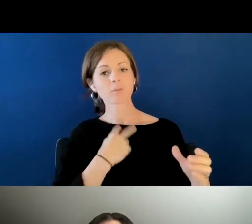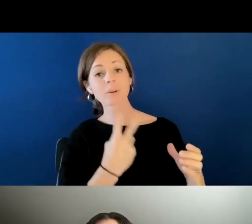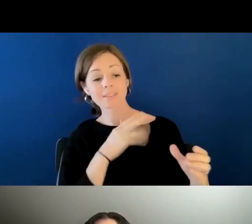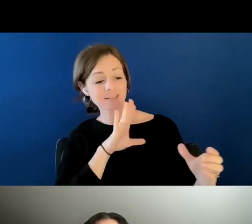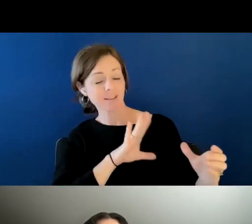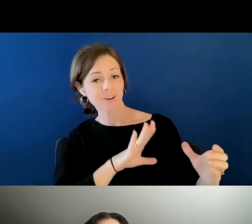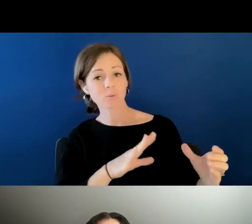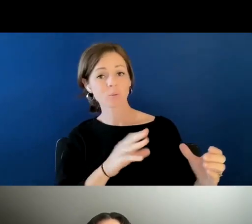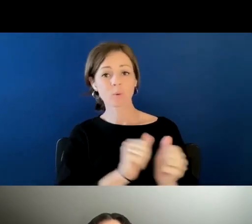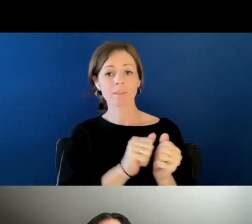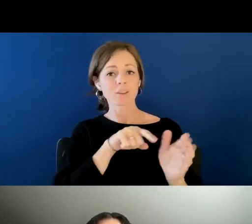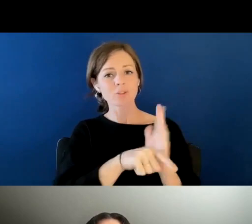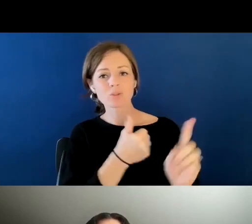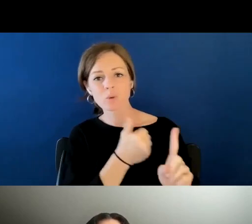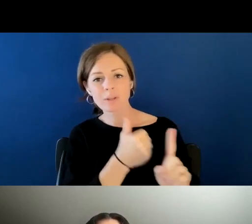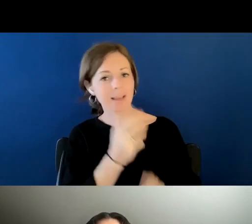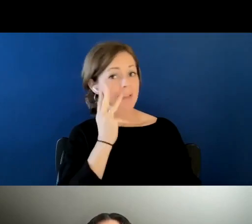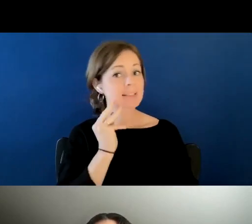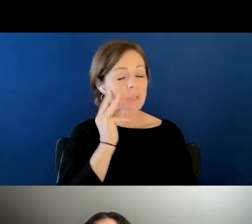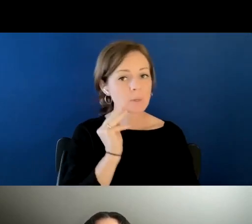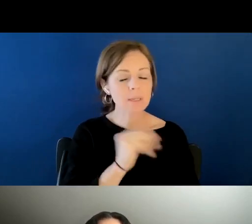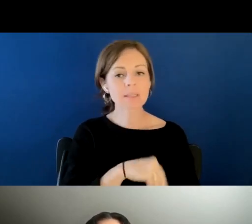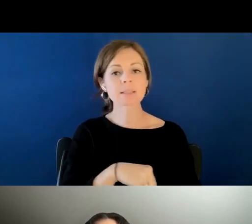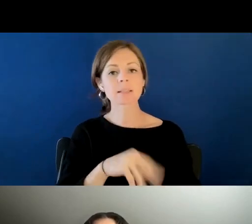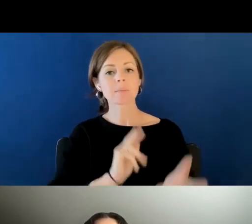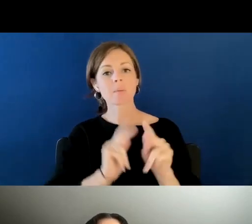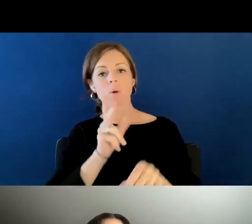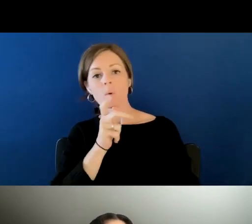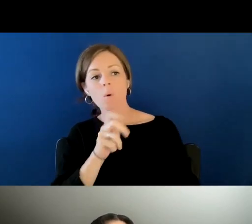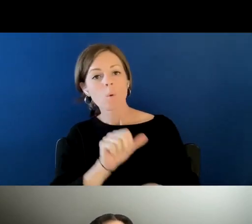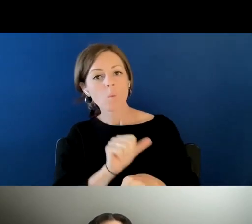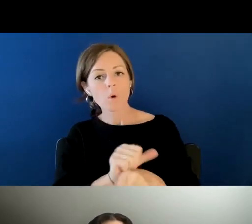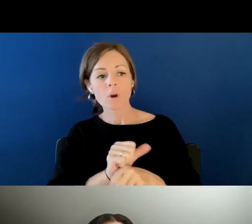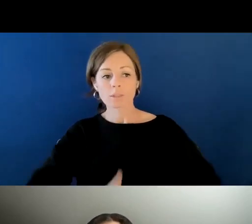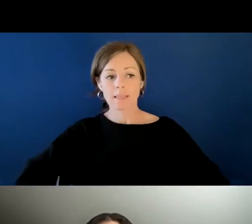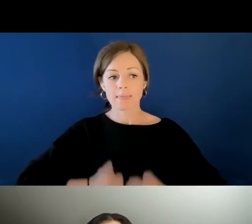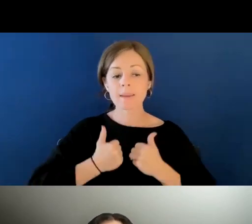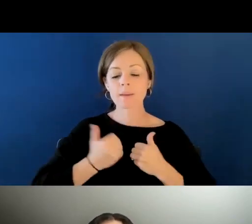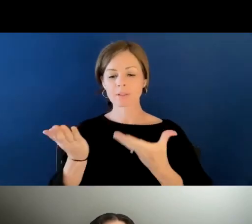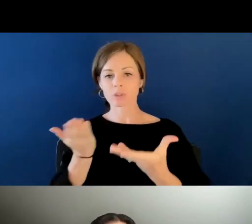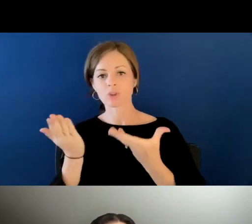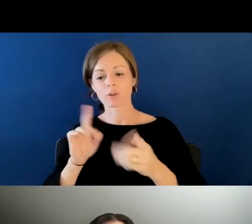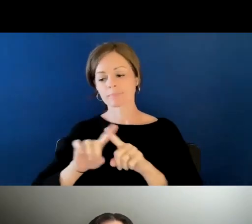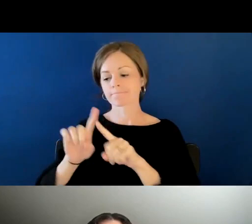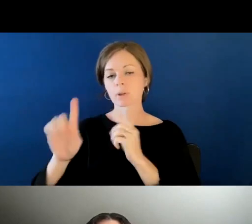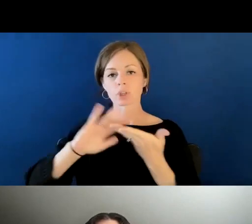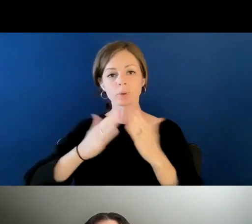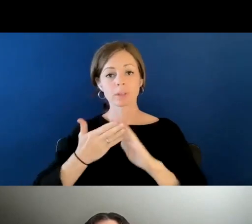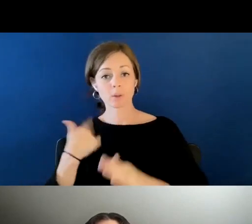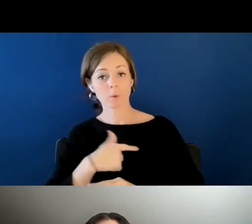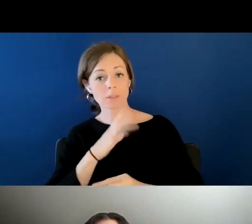lived experience, people who have worked and lived and served the communities that we've been talking